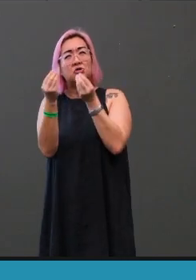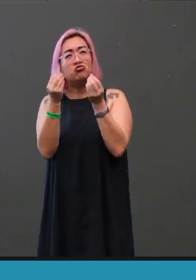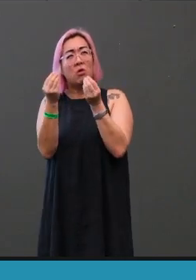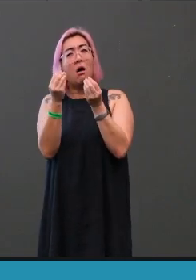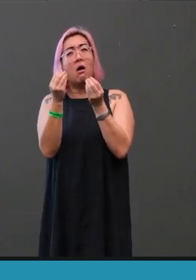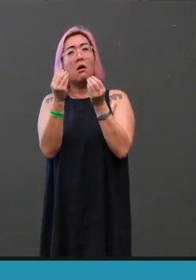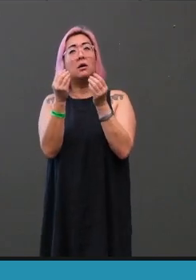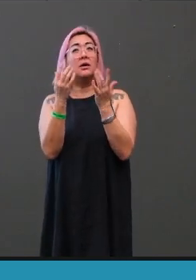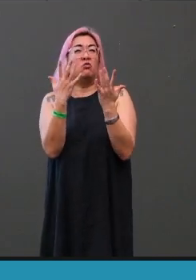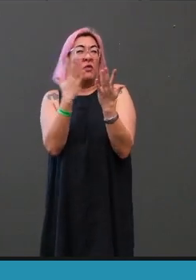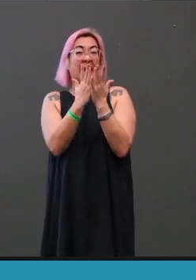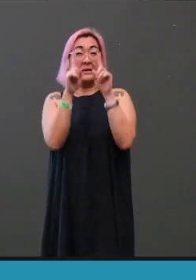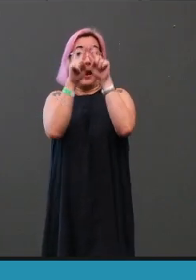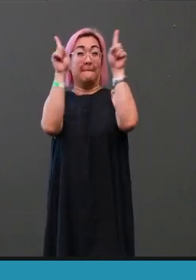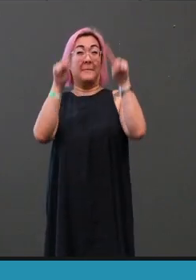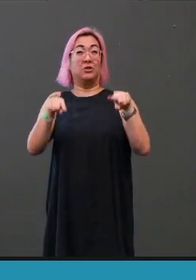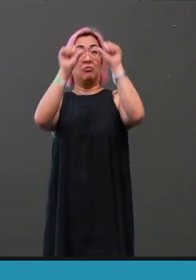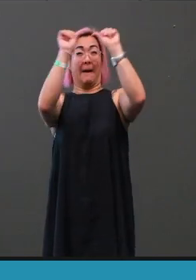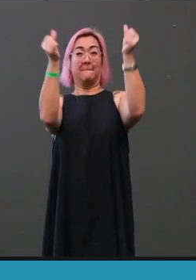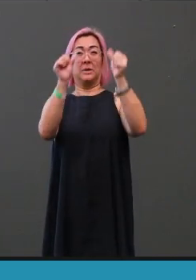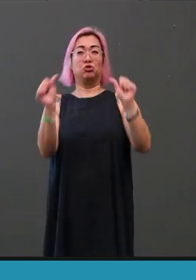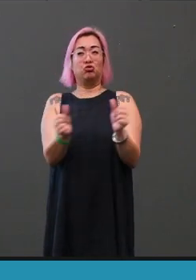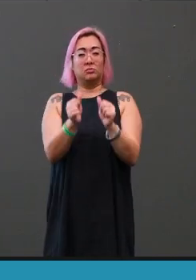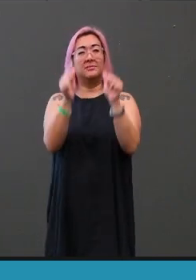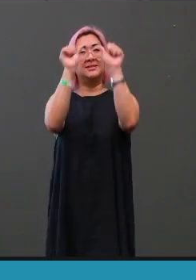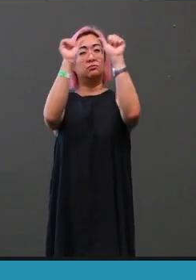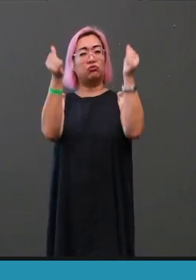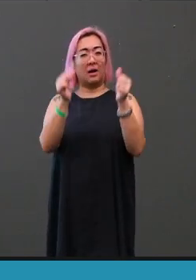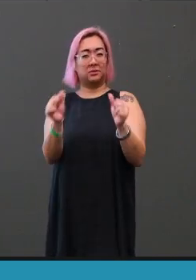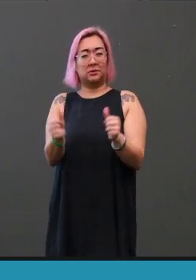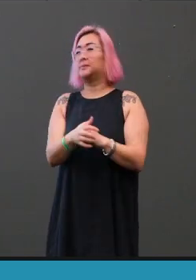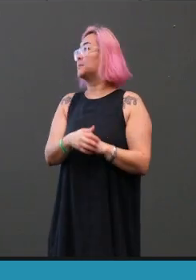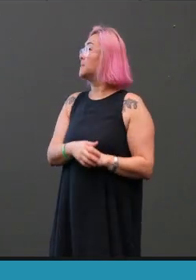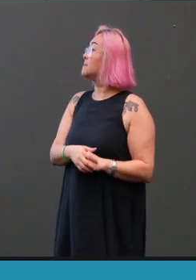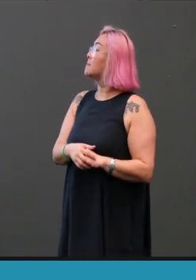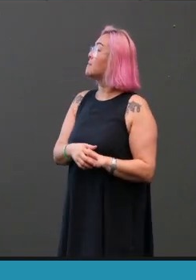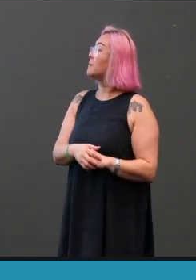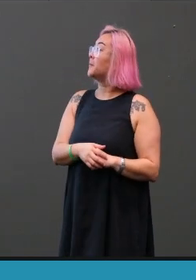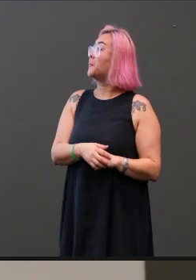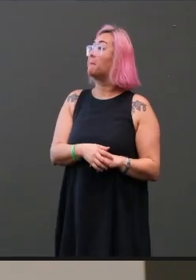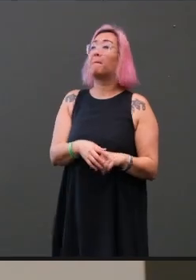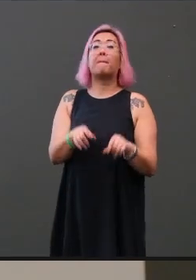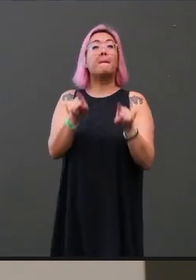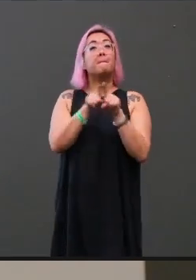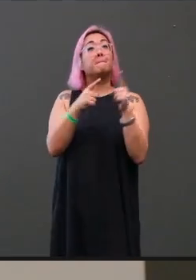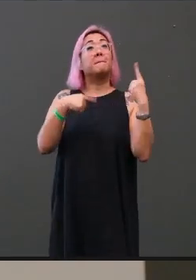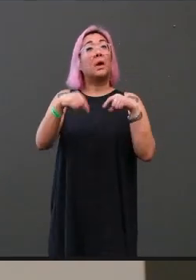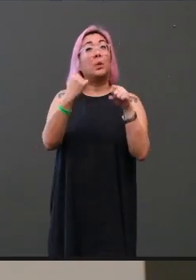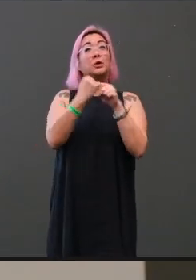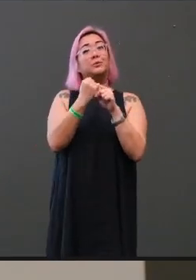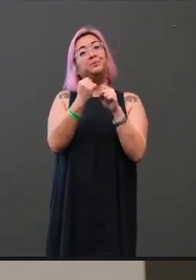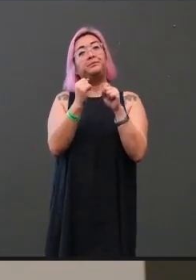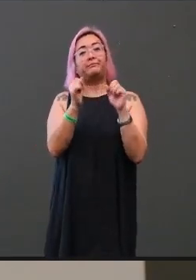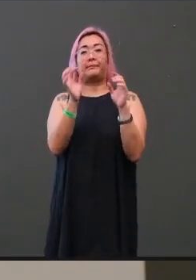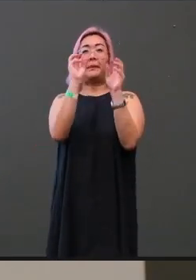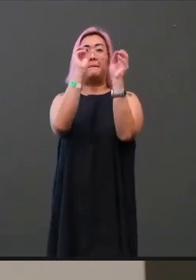essentially. I also want to say that the pixel perfect rendering we do it by rendering the game